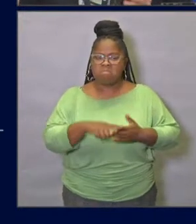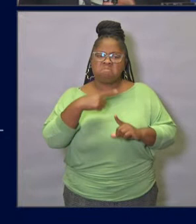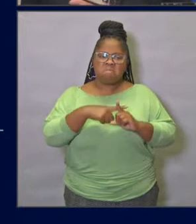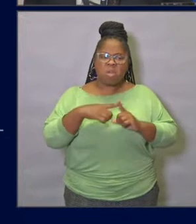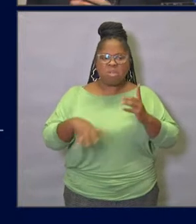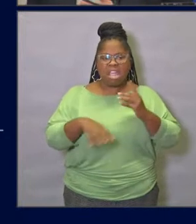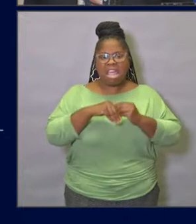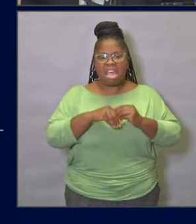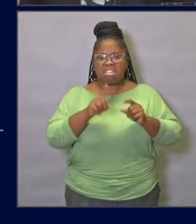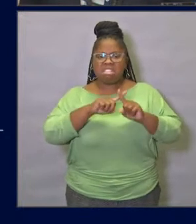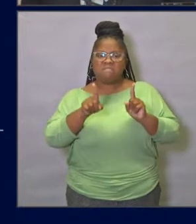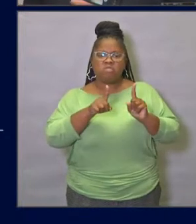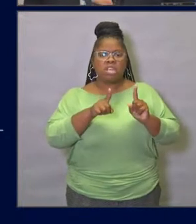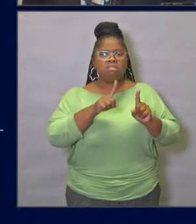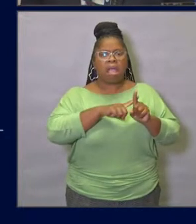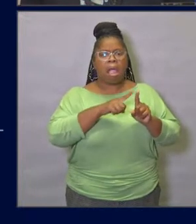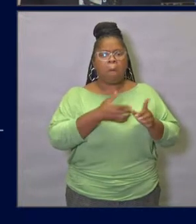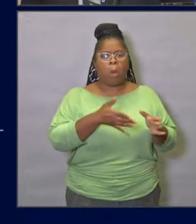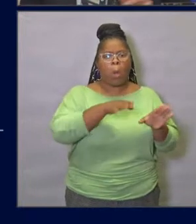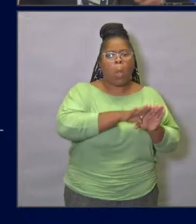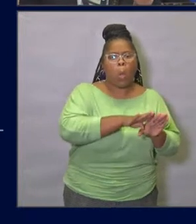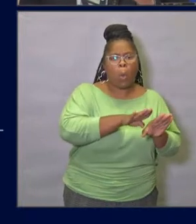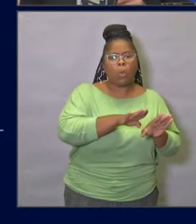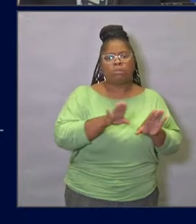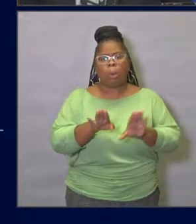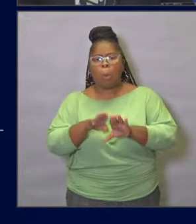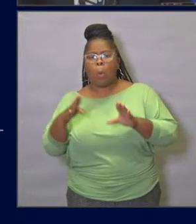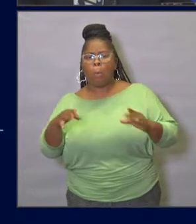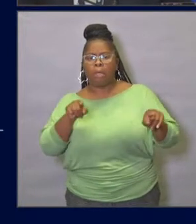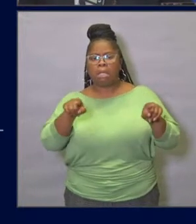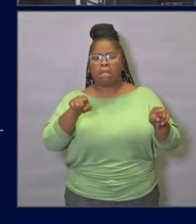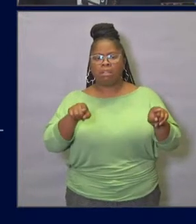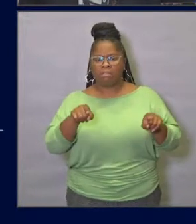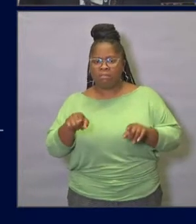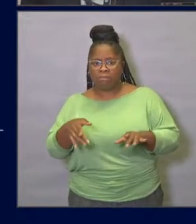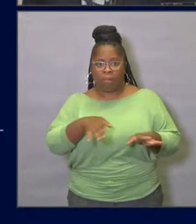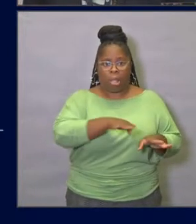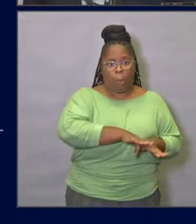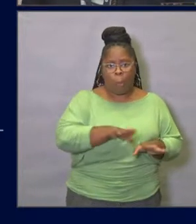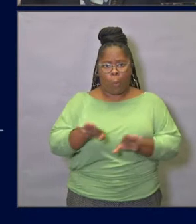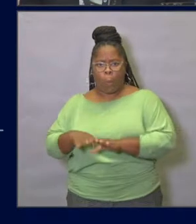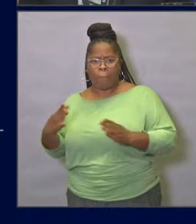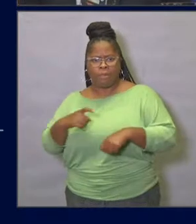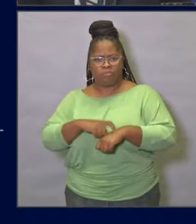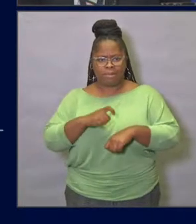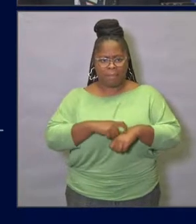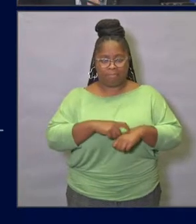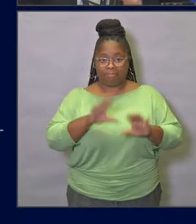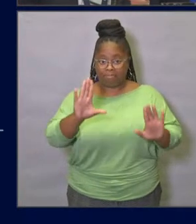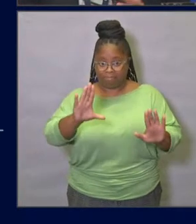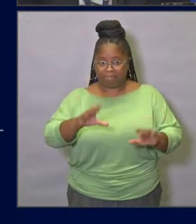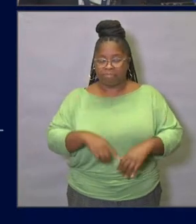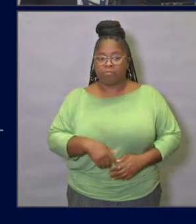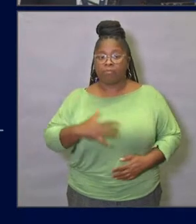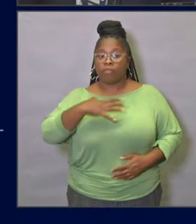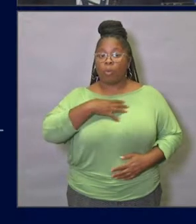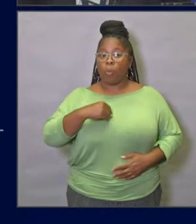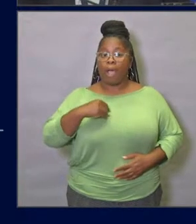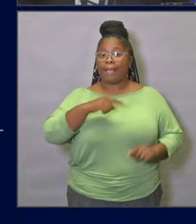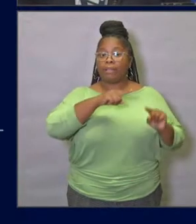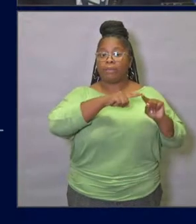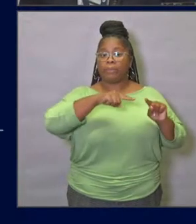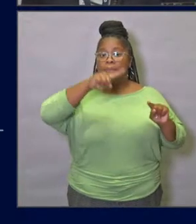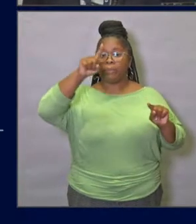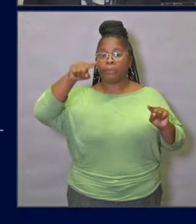different closings and reopenings of sectors on the same timeline. The white line represents